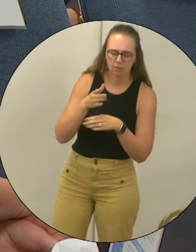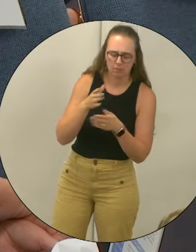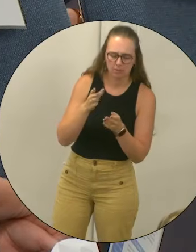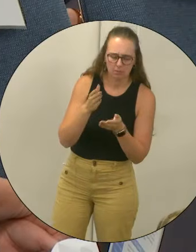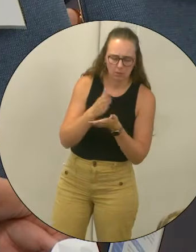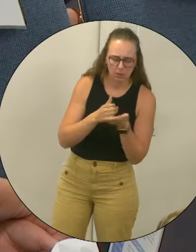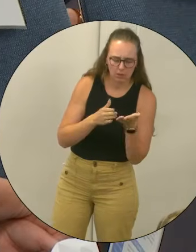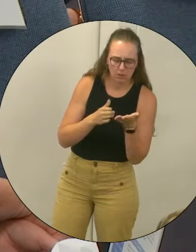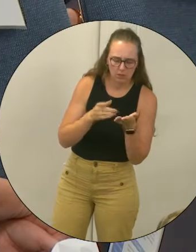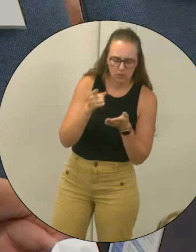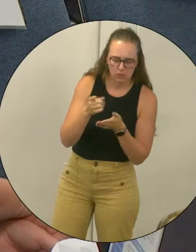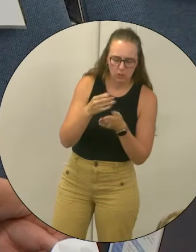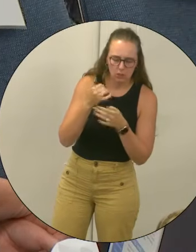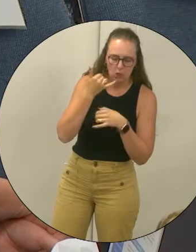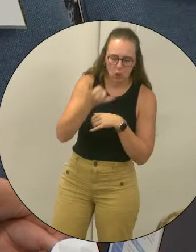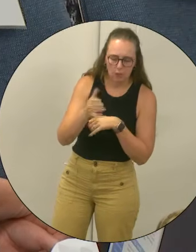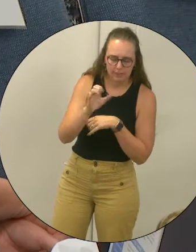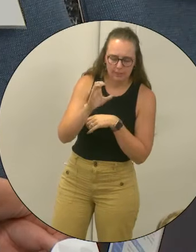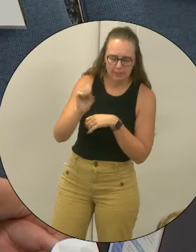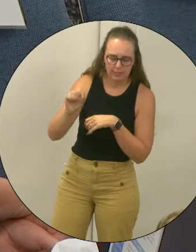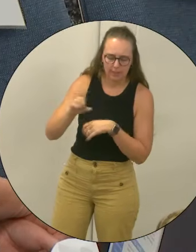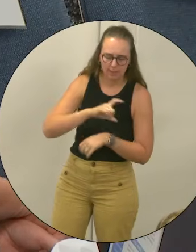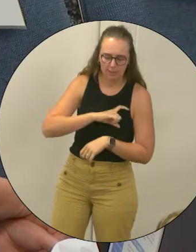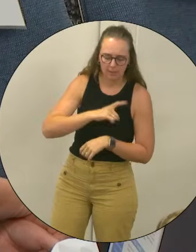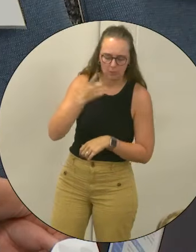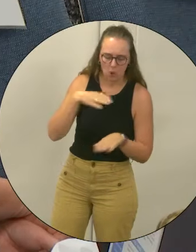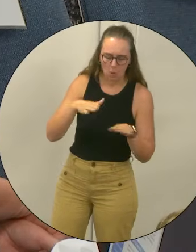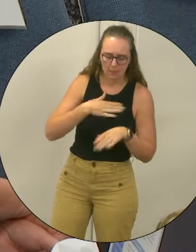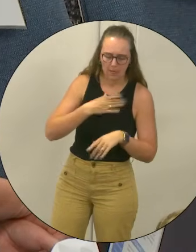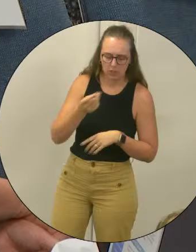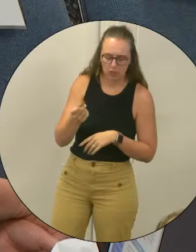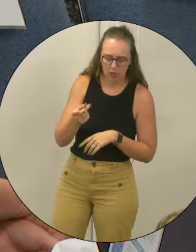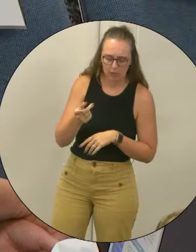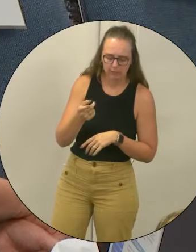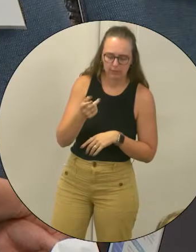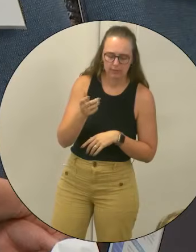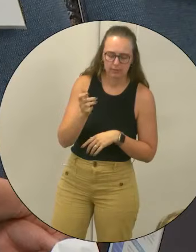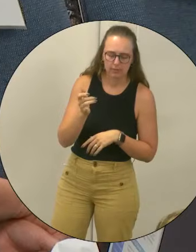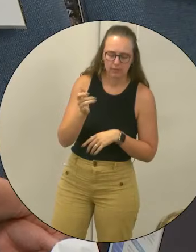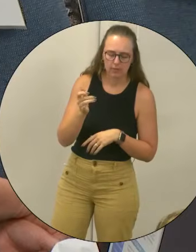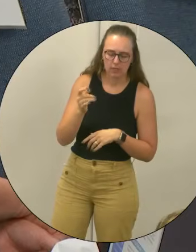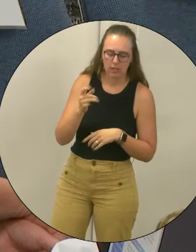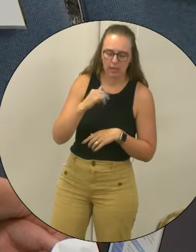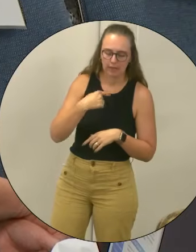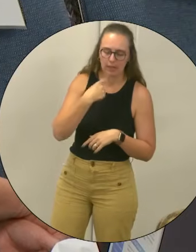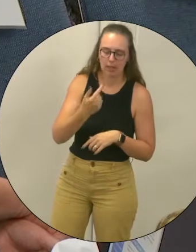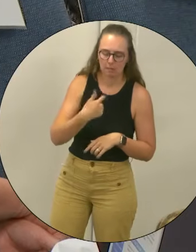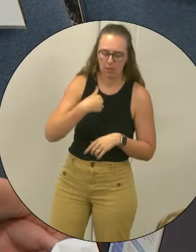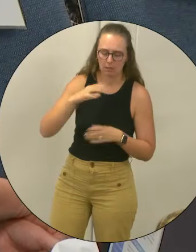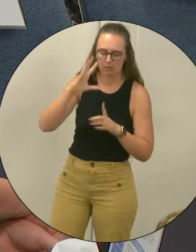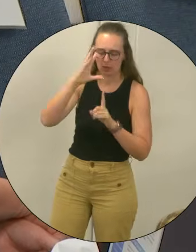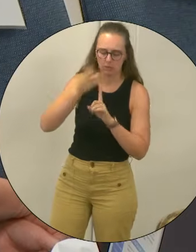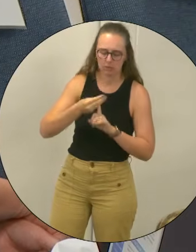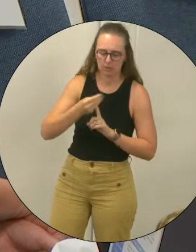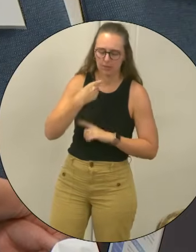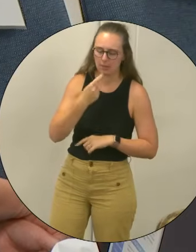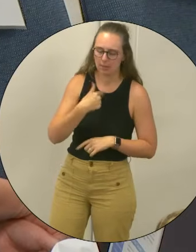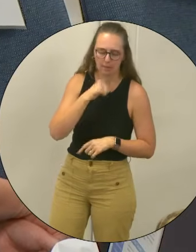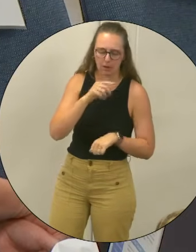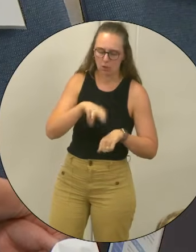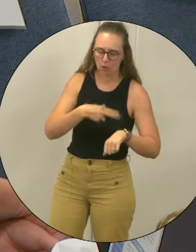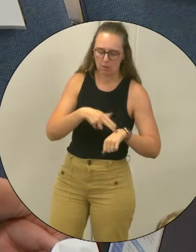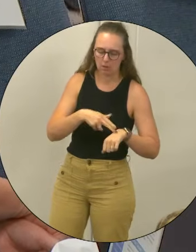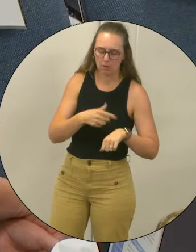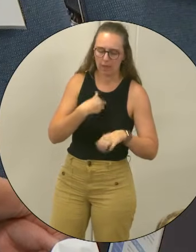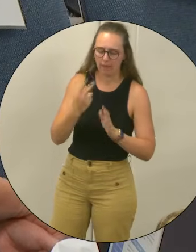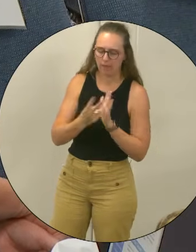team. She even called CCSD PD on me for walking my dog, and where I tell them that I'm autistic and they just tell me I'm not normal. I have a video